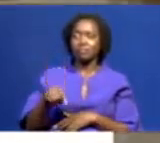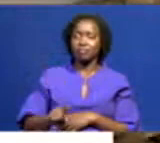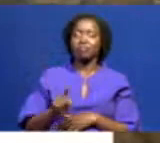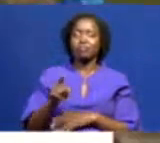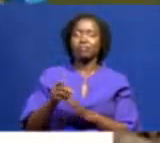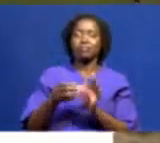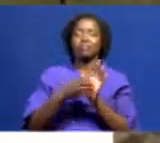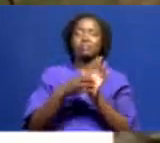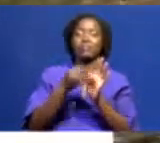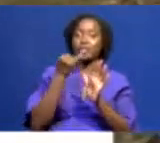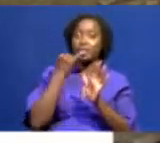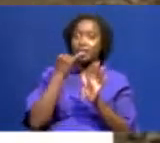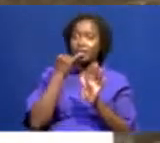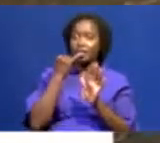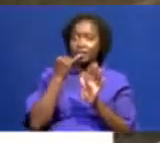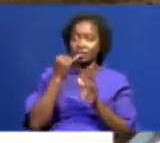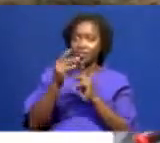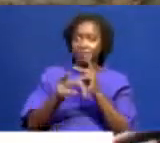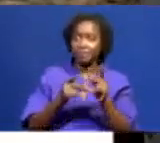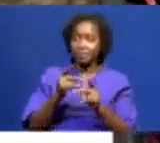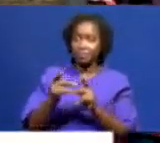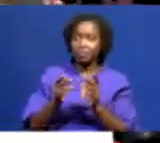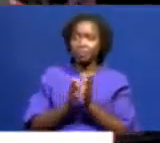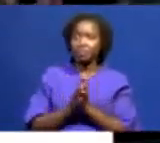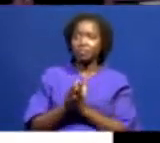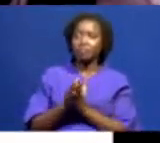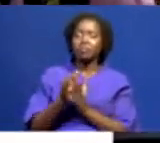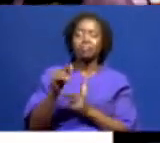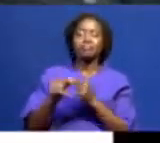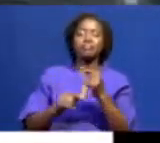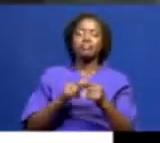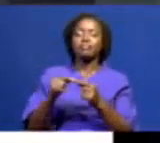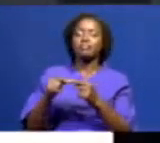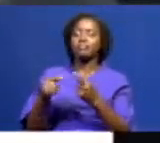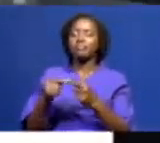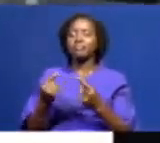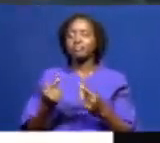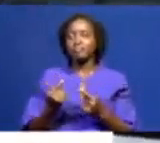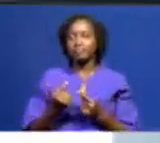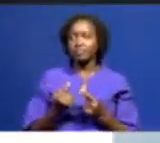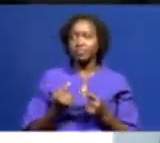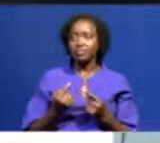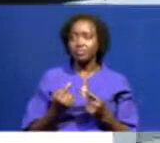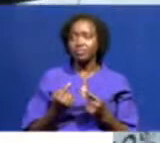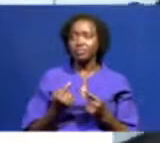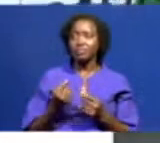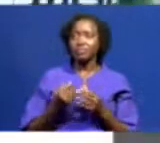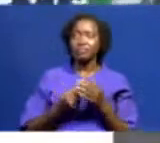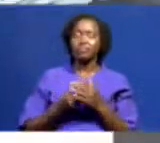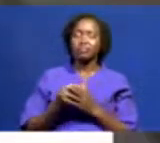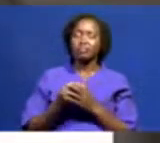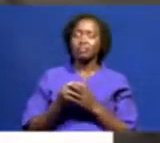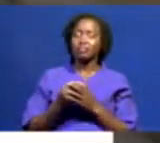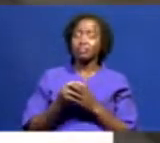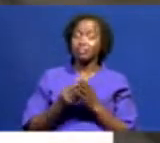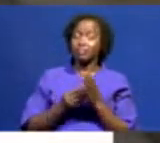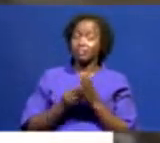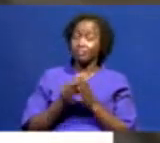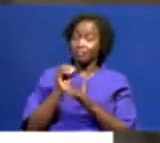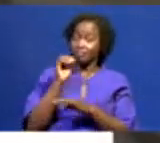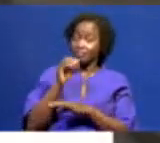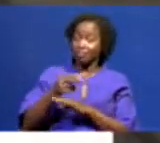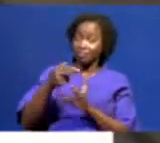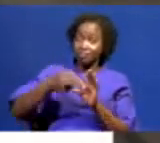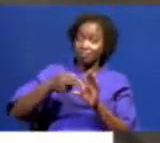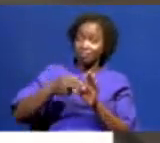batteries in a process that is referred to as regenerative braking. With the rising cost of fuel, there is a lot of